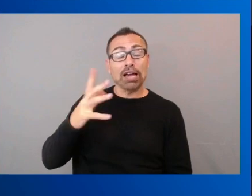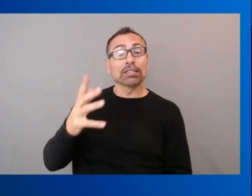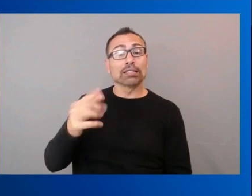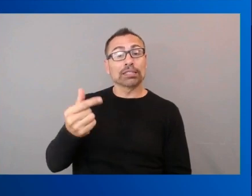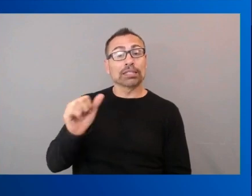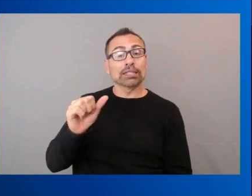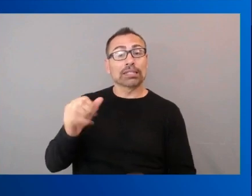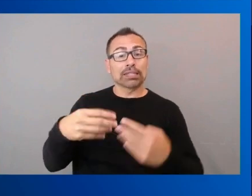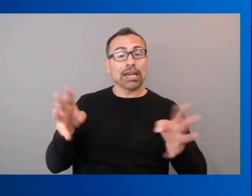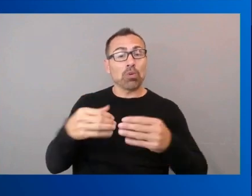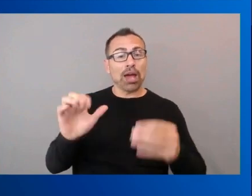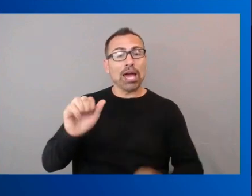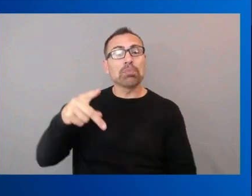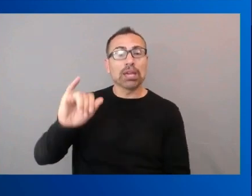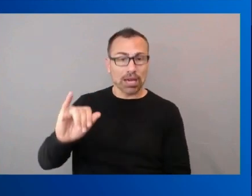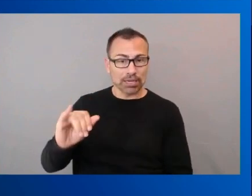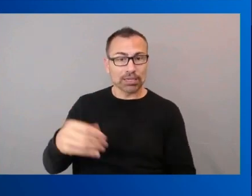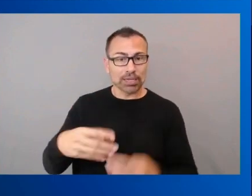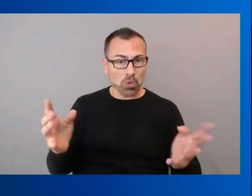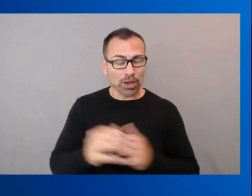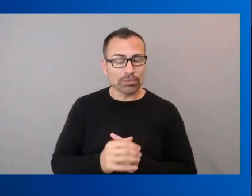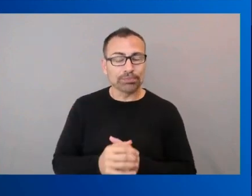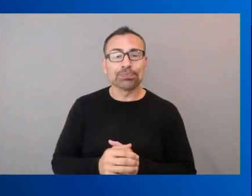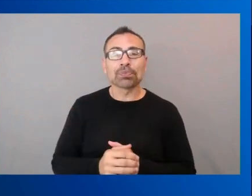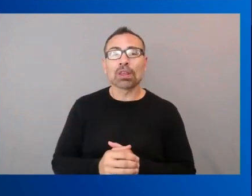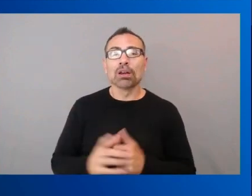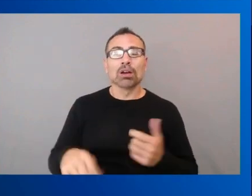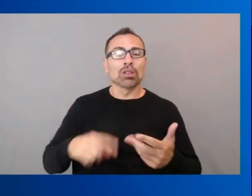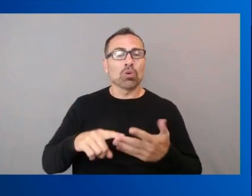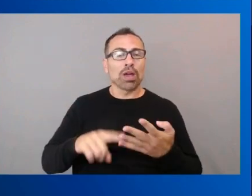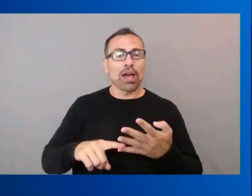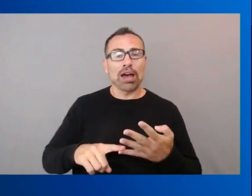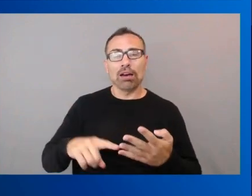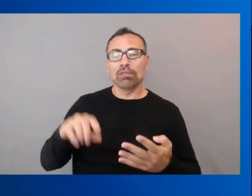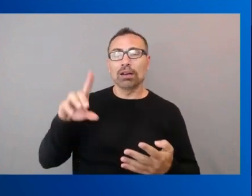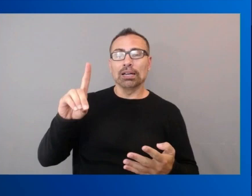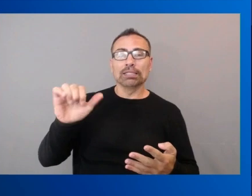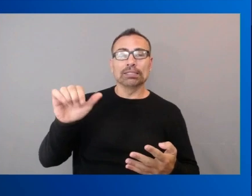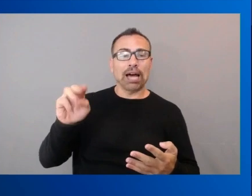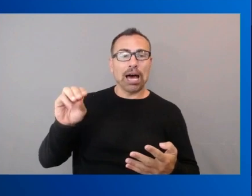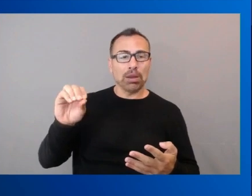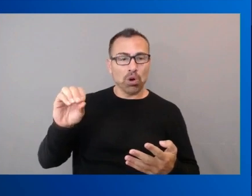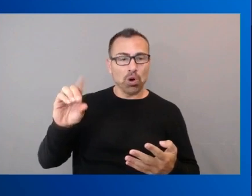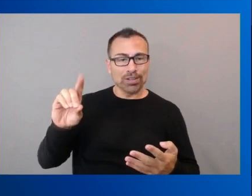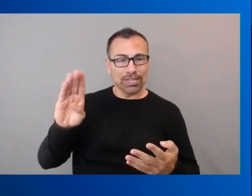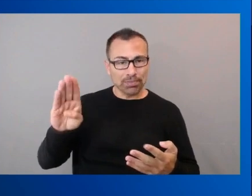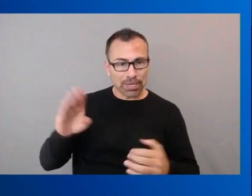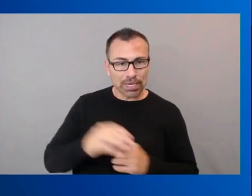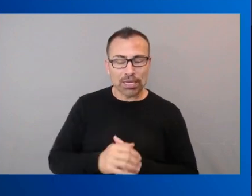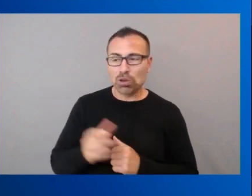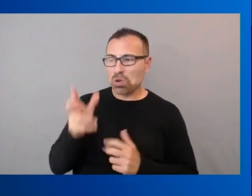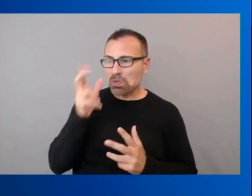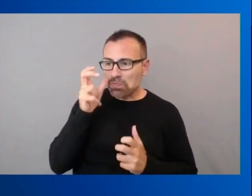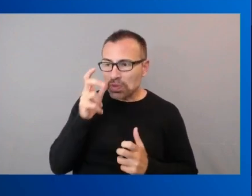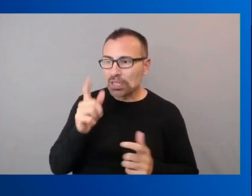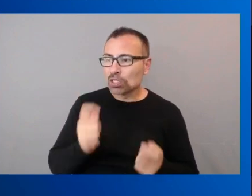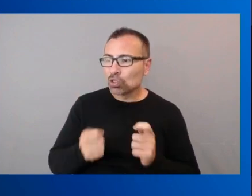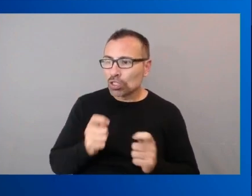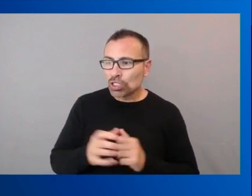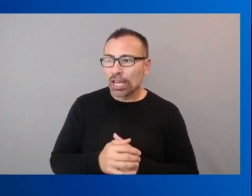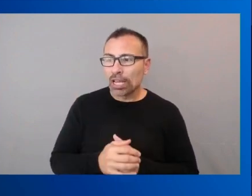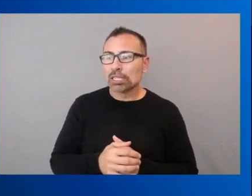something has happened. DynamoDB here as an example, we can listen to changes, we can listen to